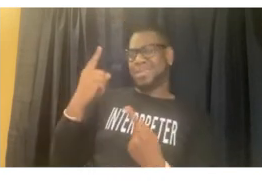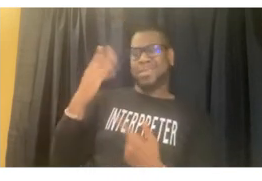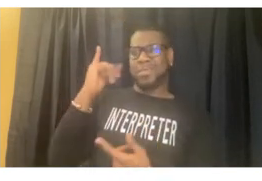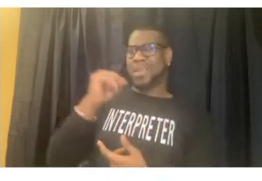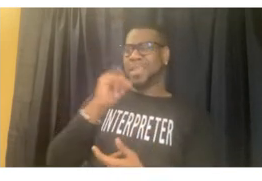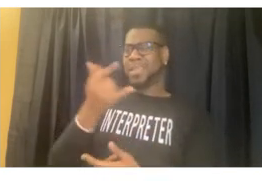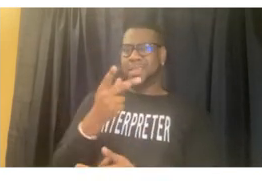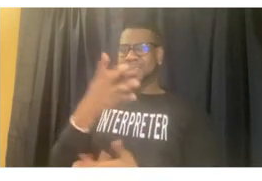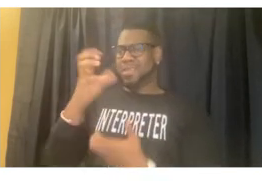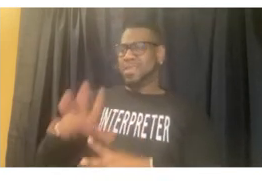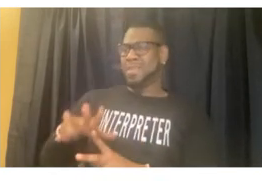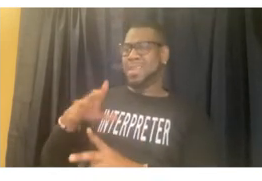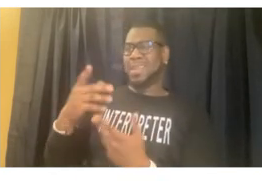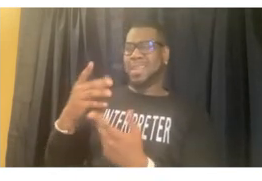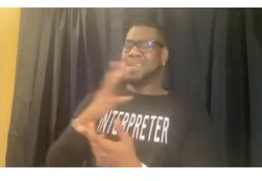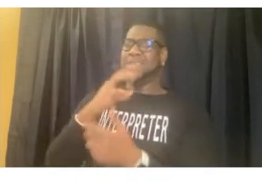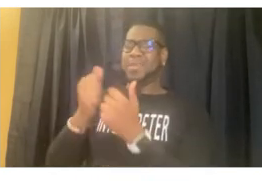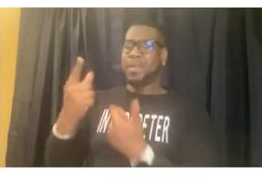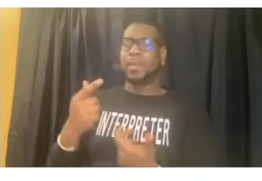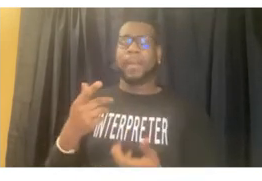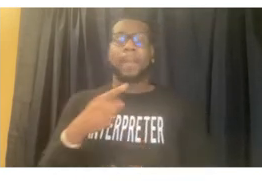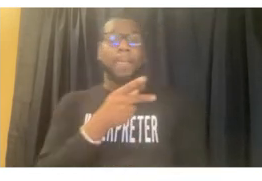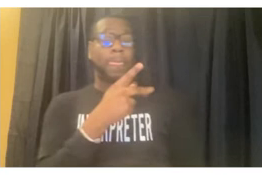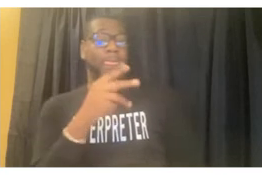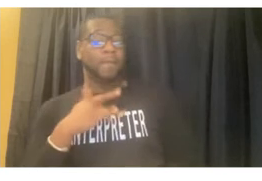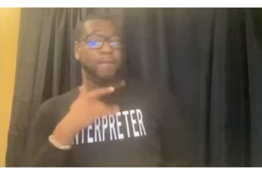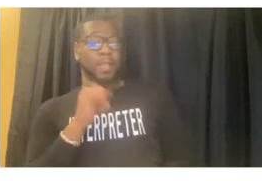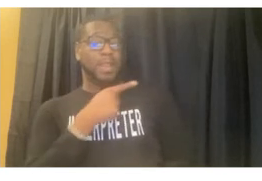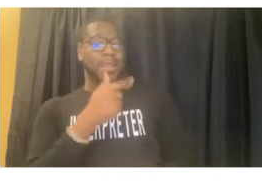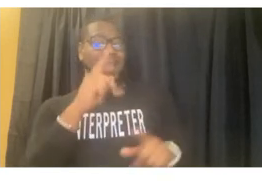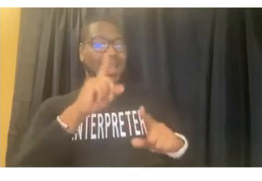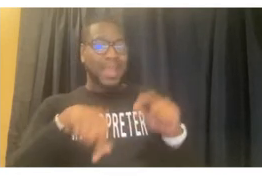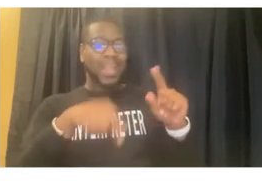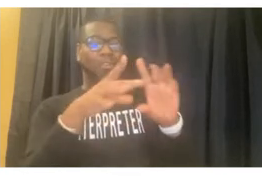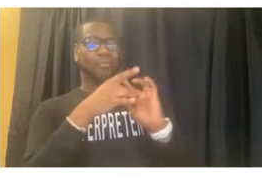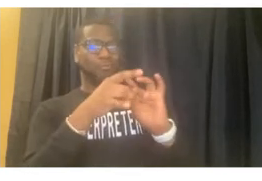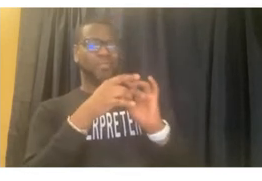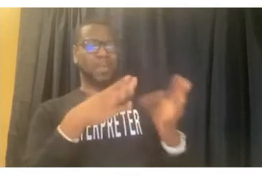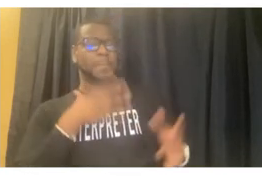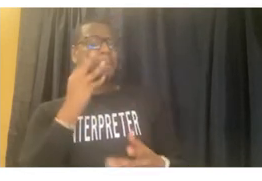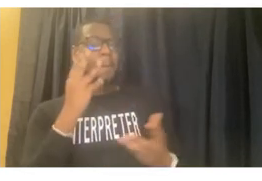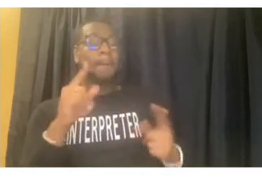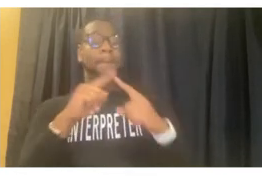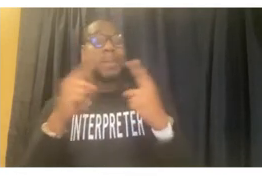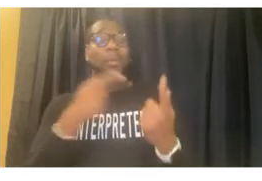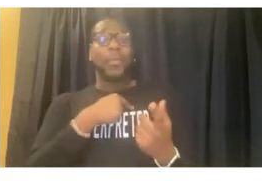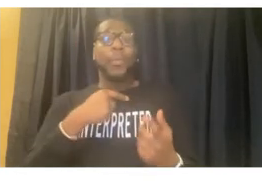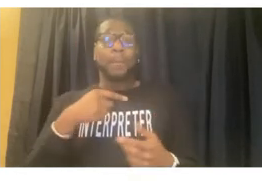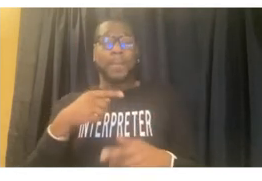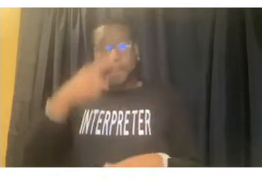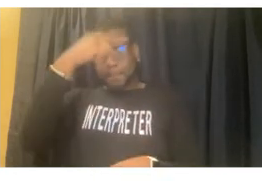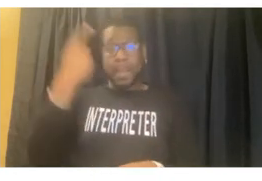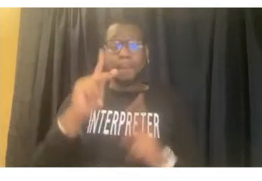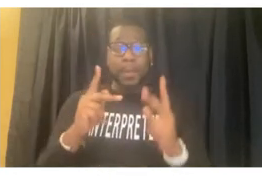know, because they feel like they can't relate. But as people of color, we have to learn how to relate. We learn from a very young age